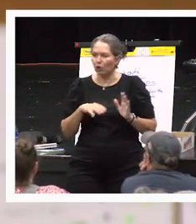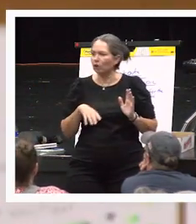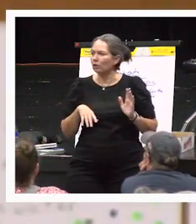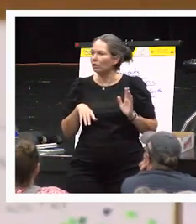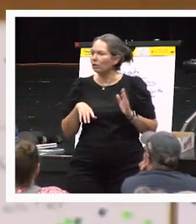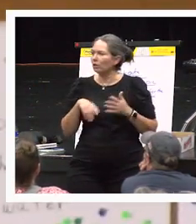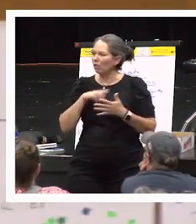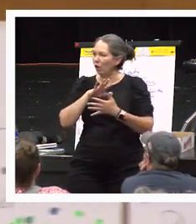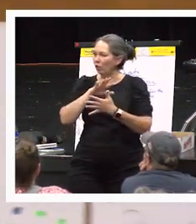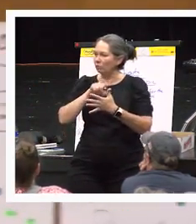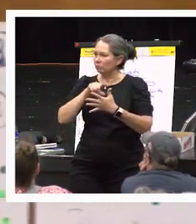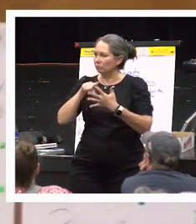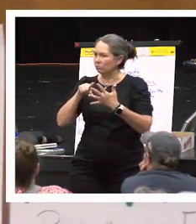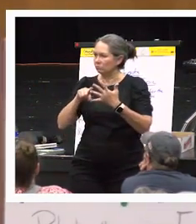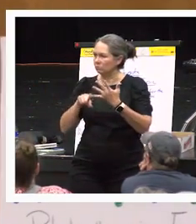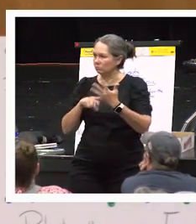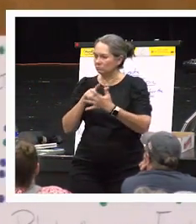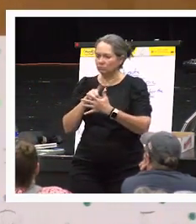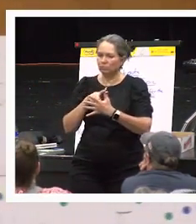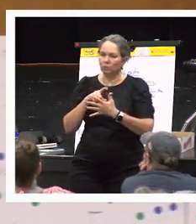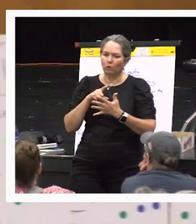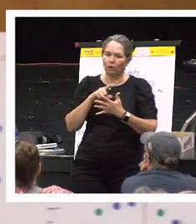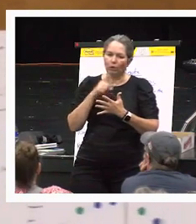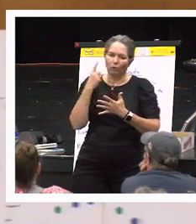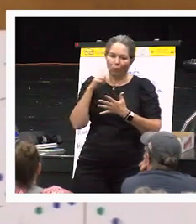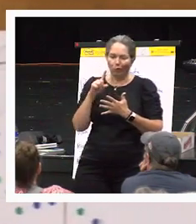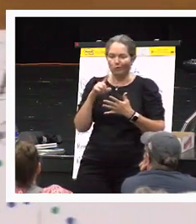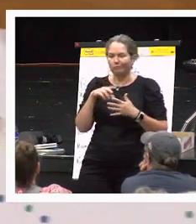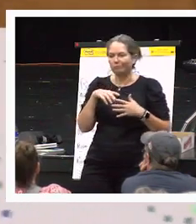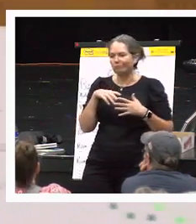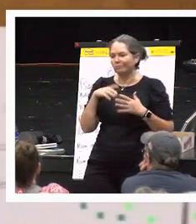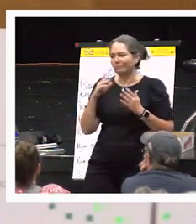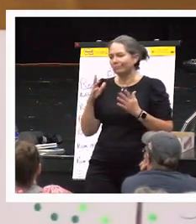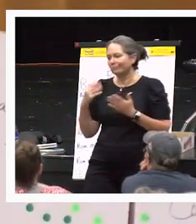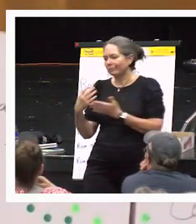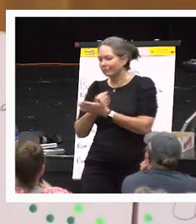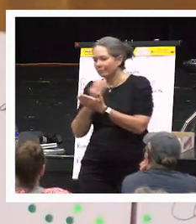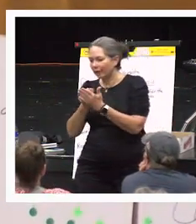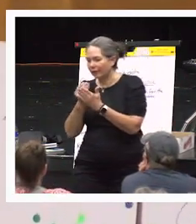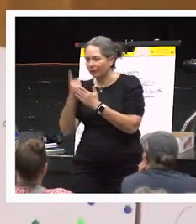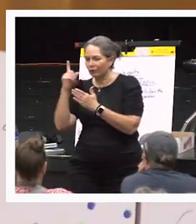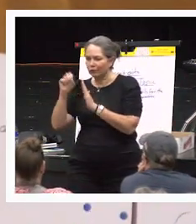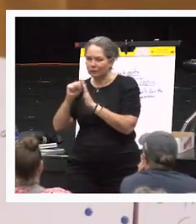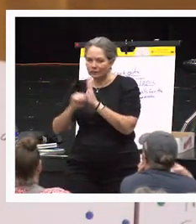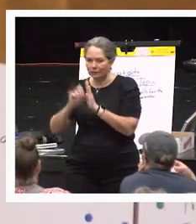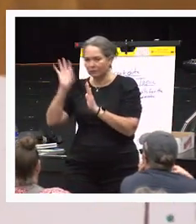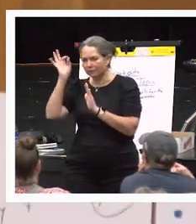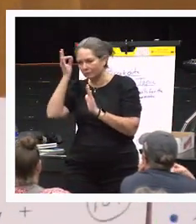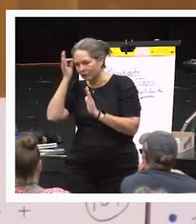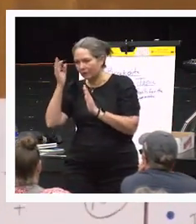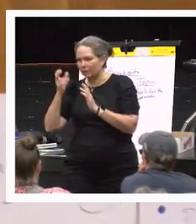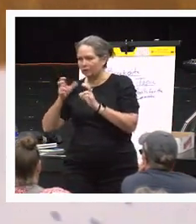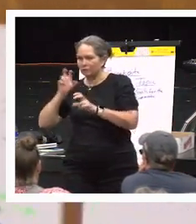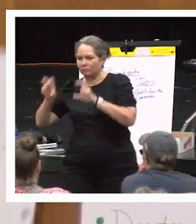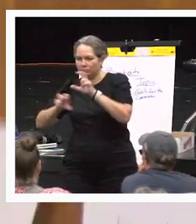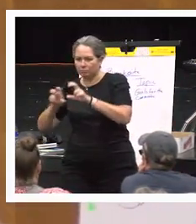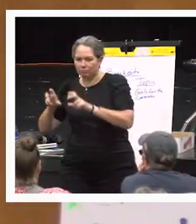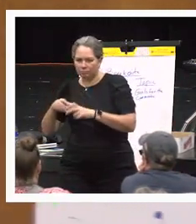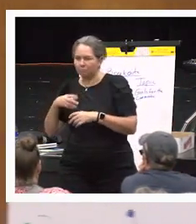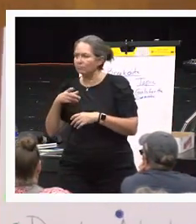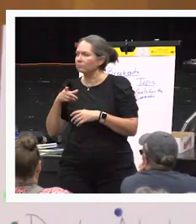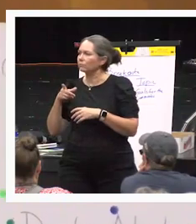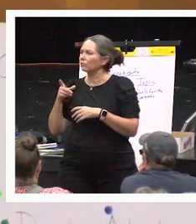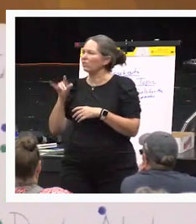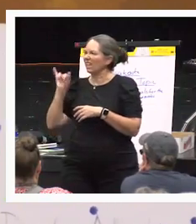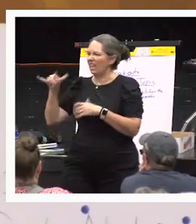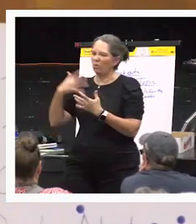adaptive downtown, protecting the wastewater system, raising state, federal, philanthropic dollars for recovery. This one will